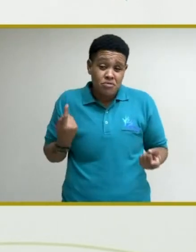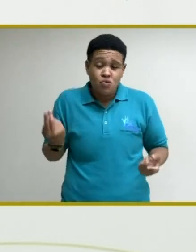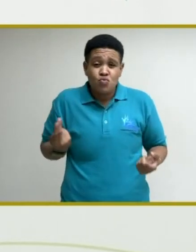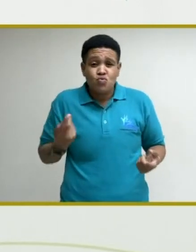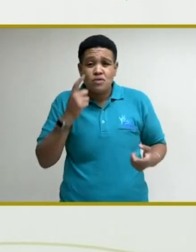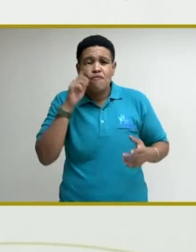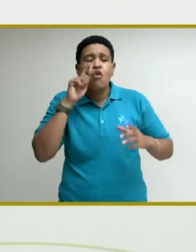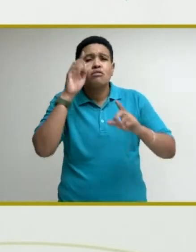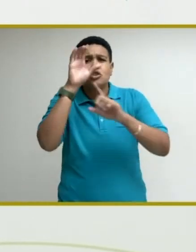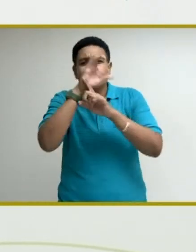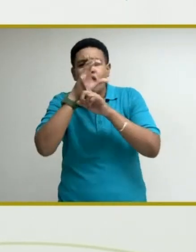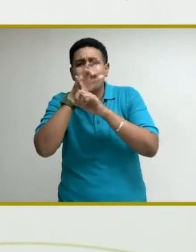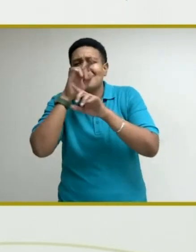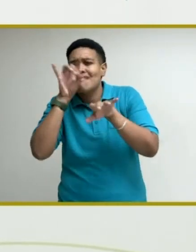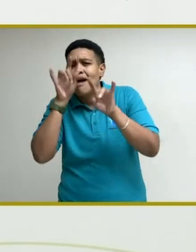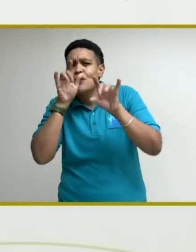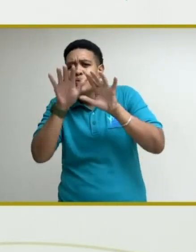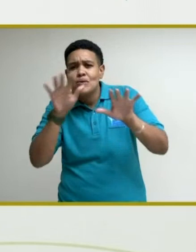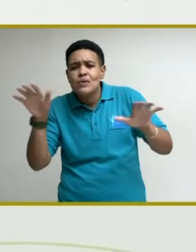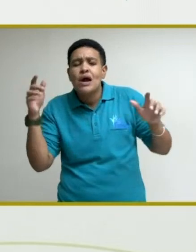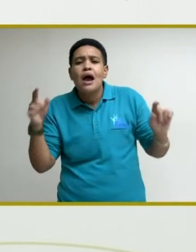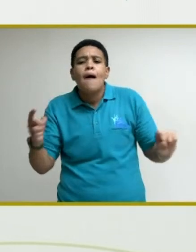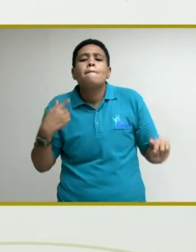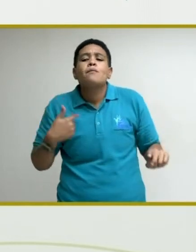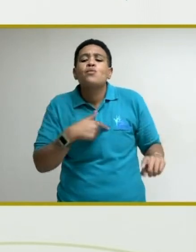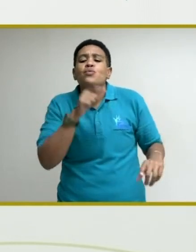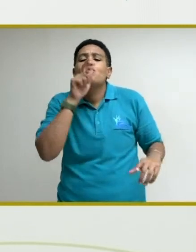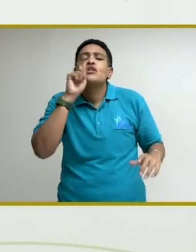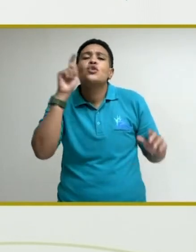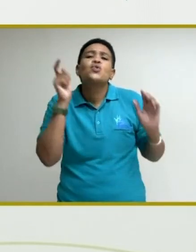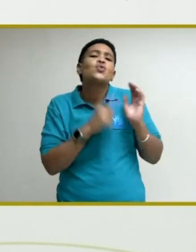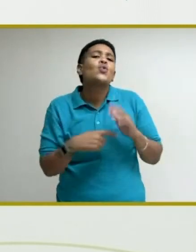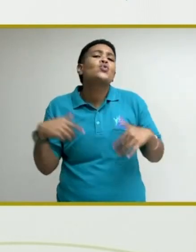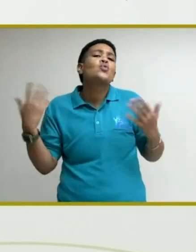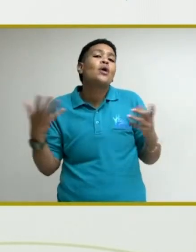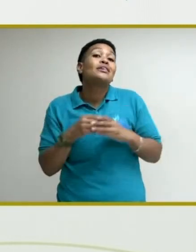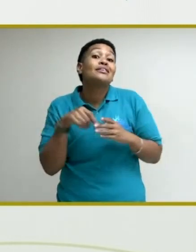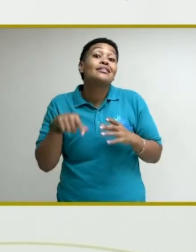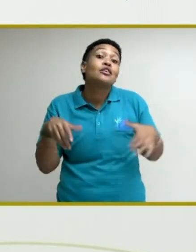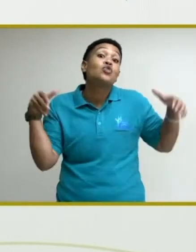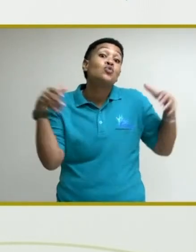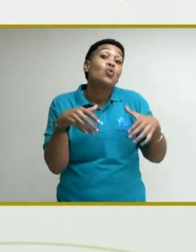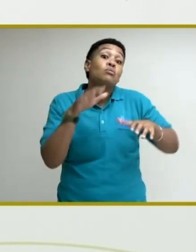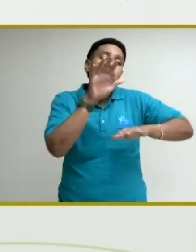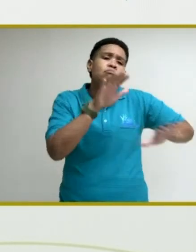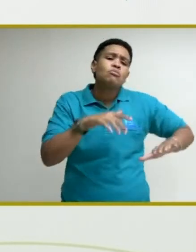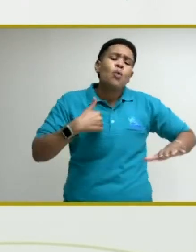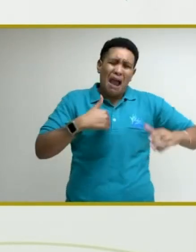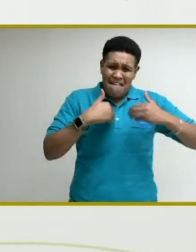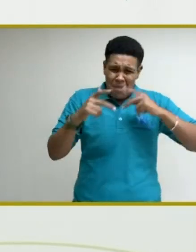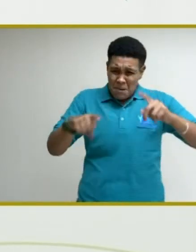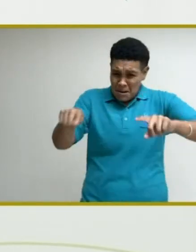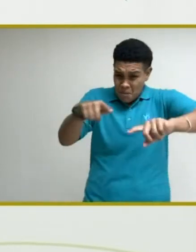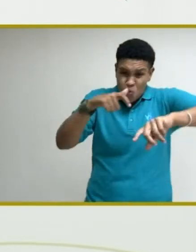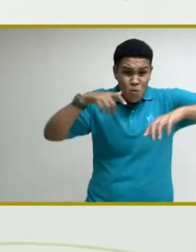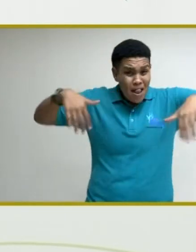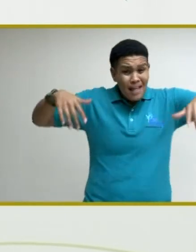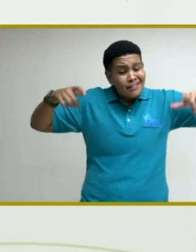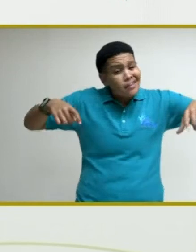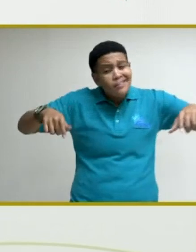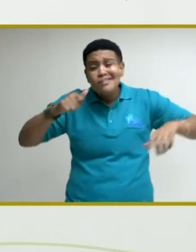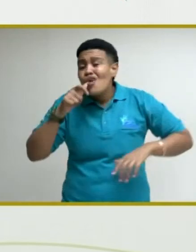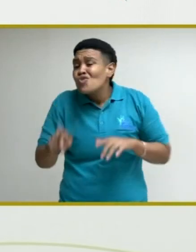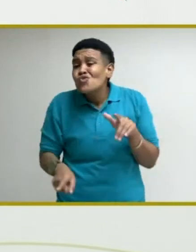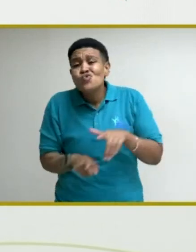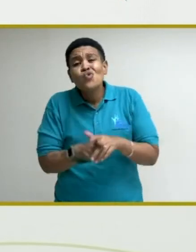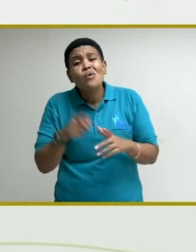of surveillance. We are noting that in these groups that we have people that are not testing, they're not showing